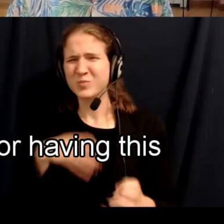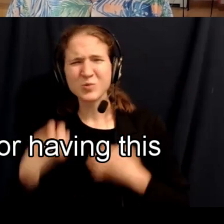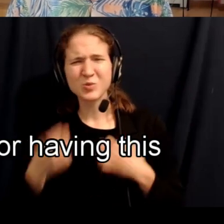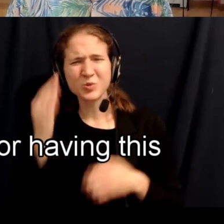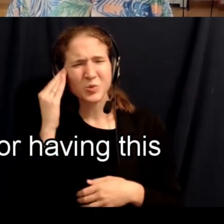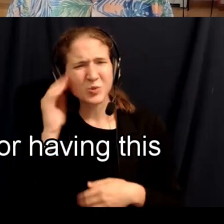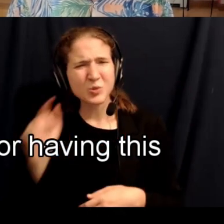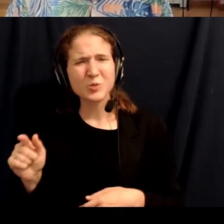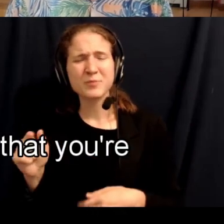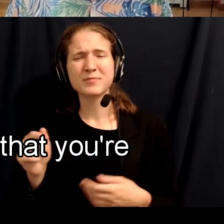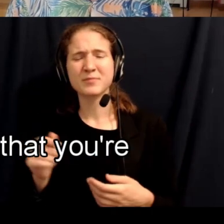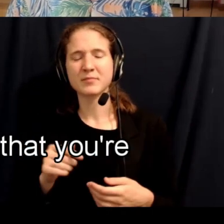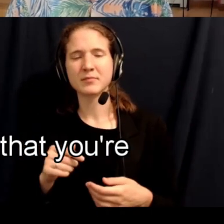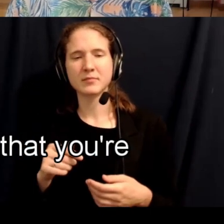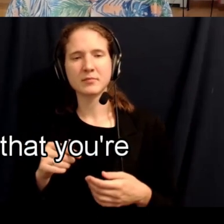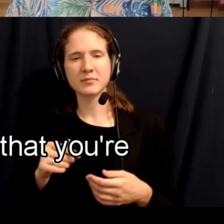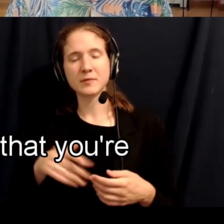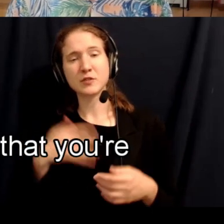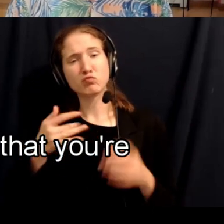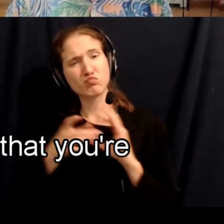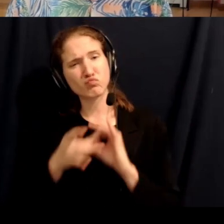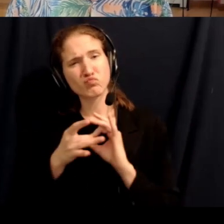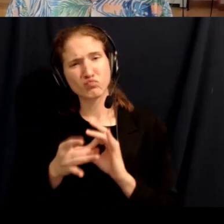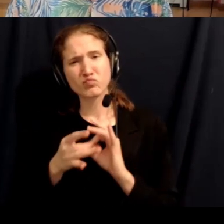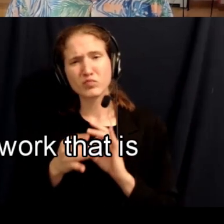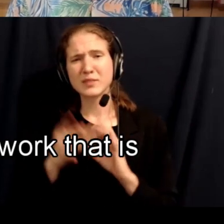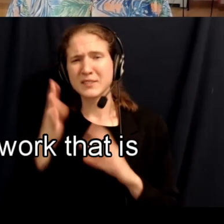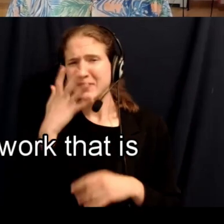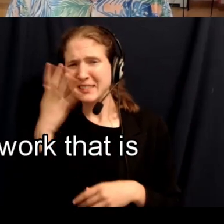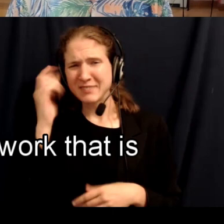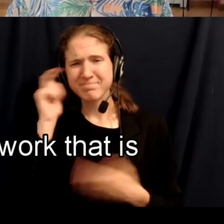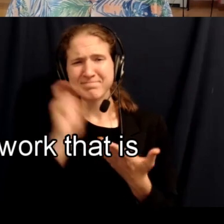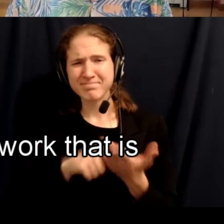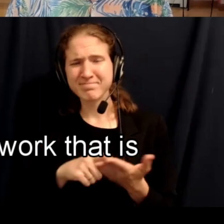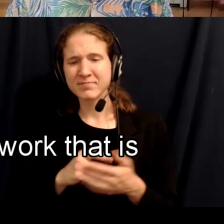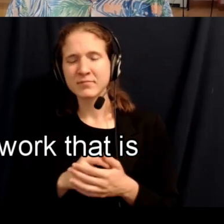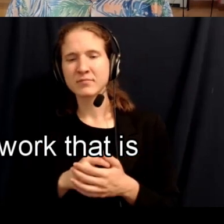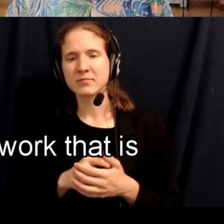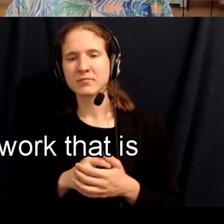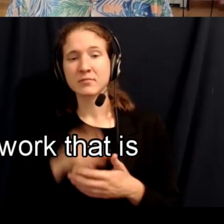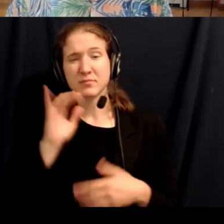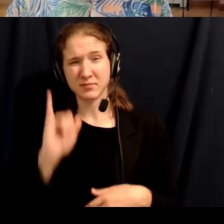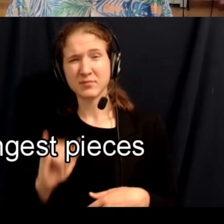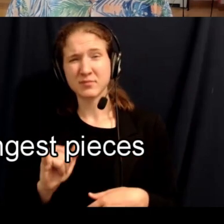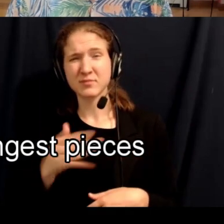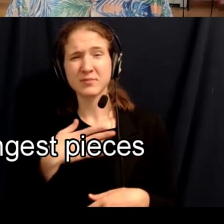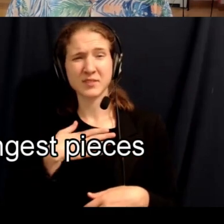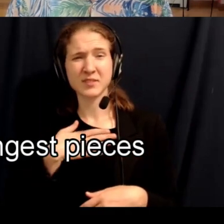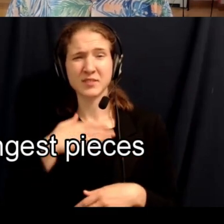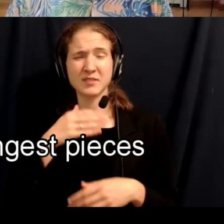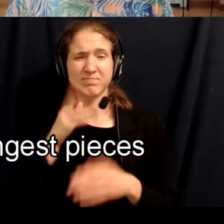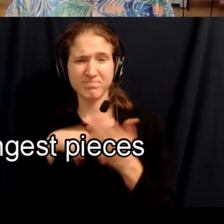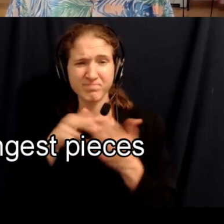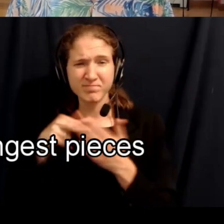or having this incredible connection with the face that you're painting. And I think that that's the work that is the strongest, one of